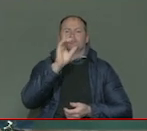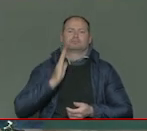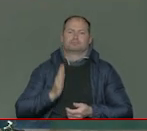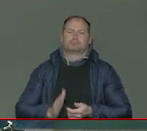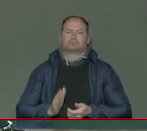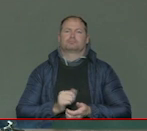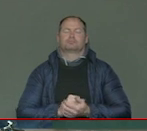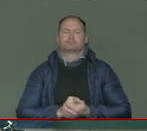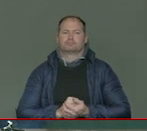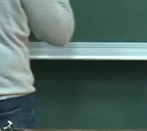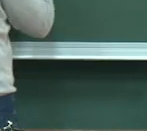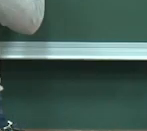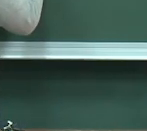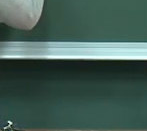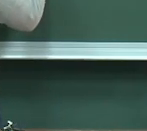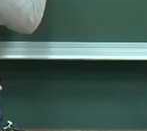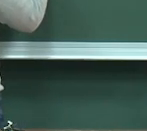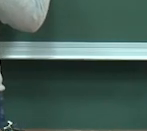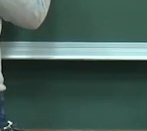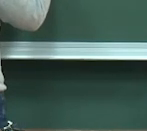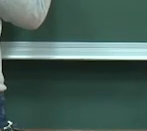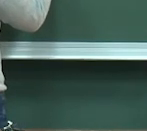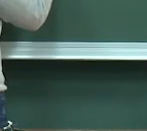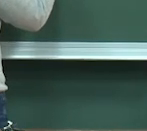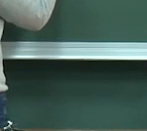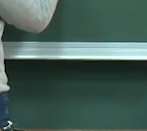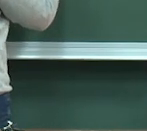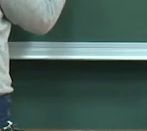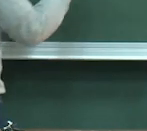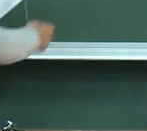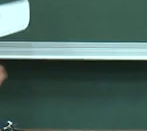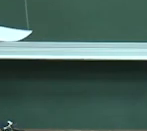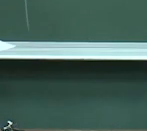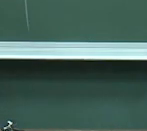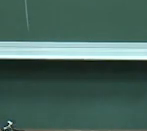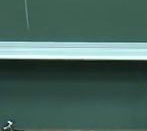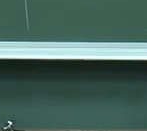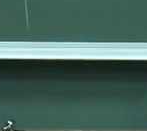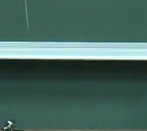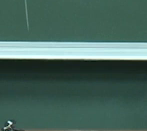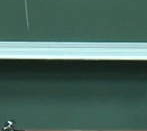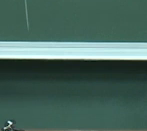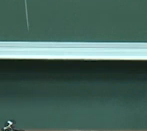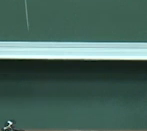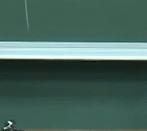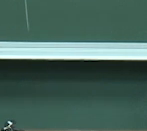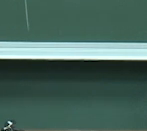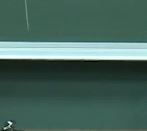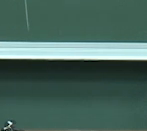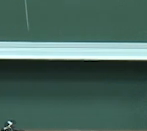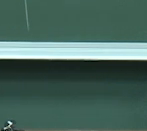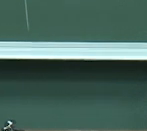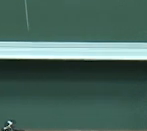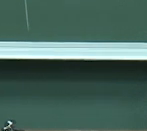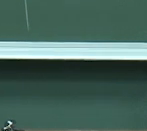know we need our bank balance. In this case it was easy. They said it's a favorable balance.